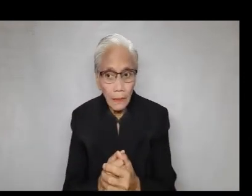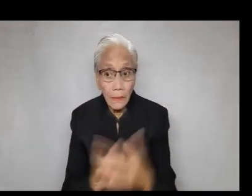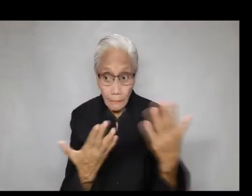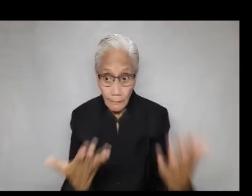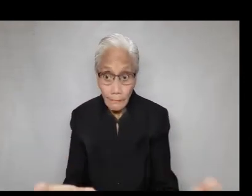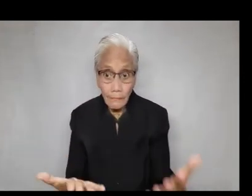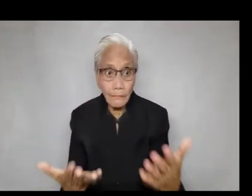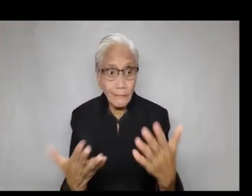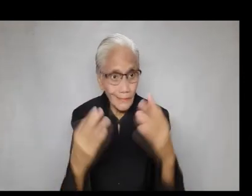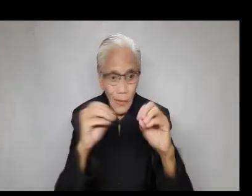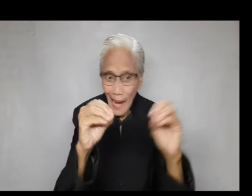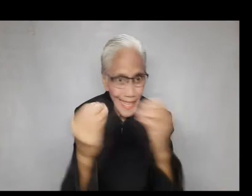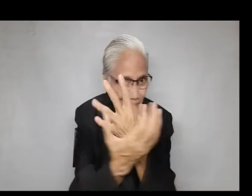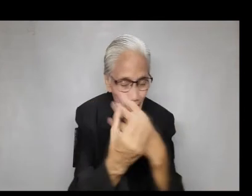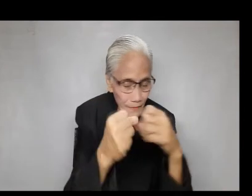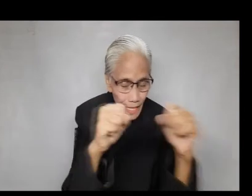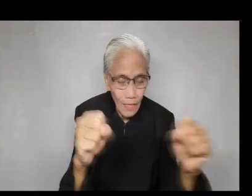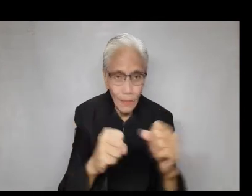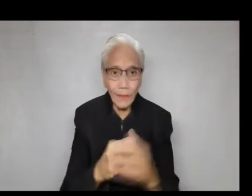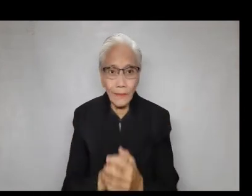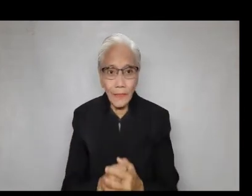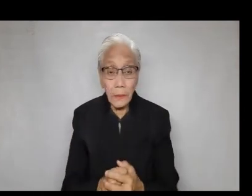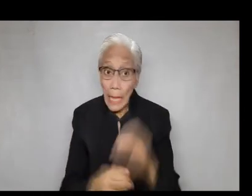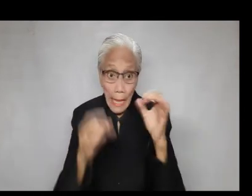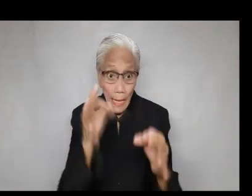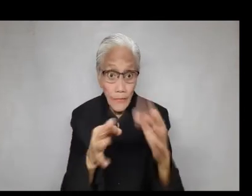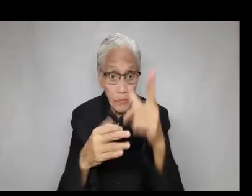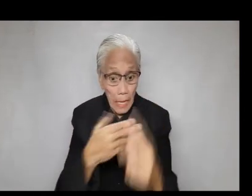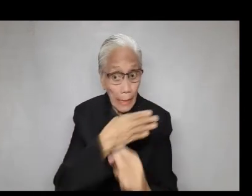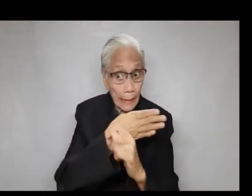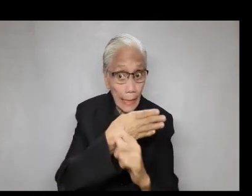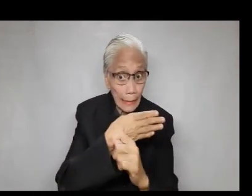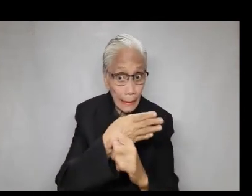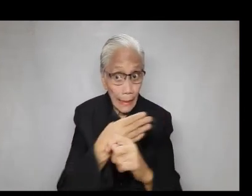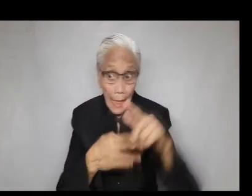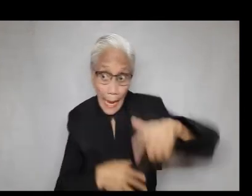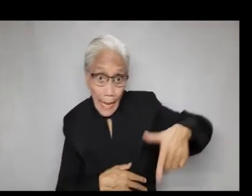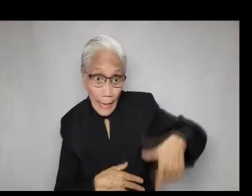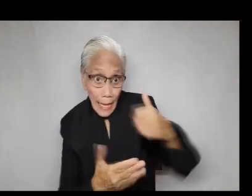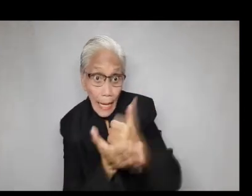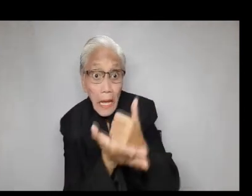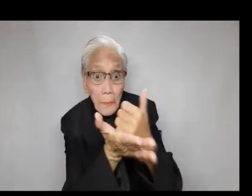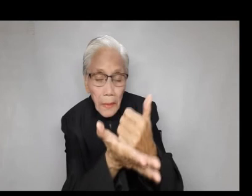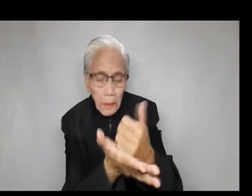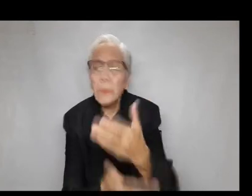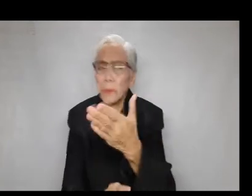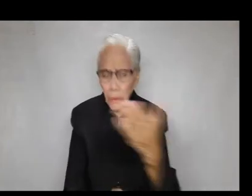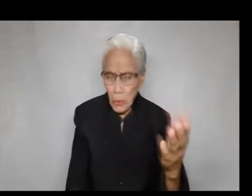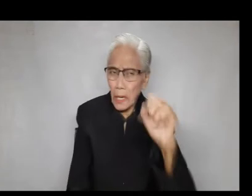same way, withholding His mercy until you are dead? Then there is no salvation for you, my